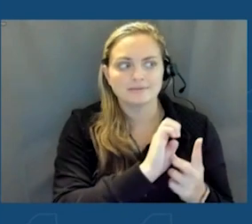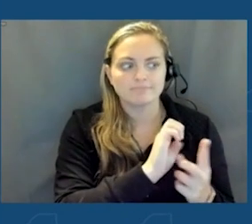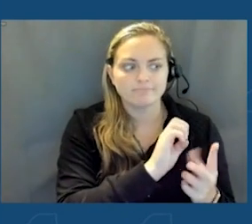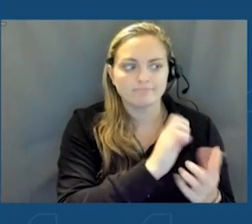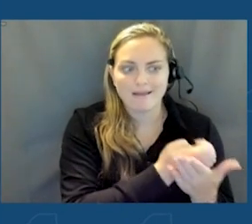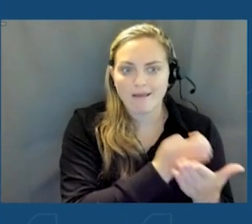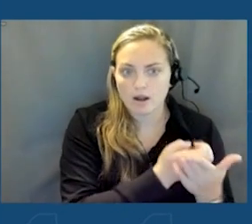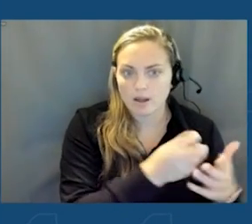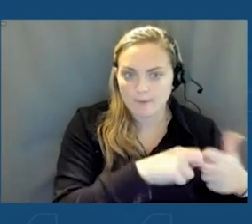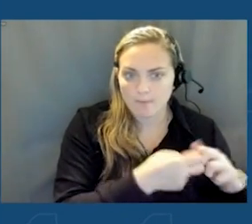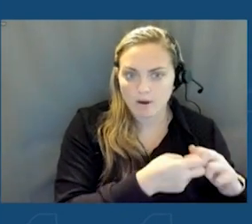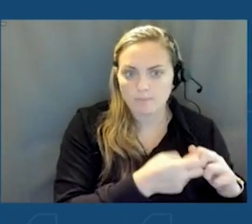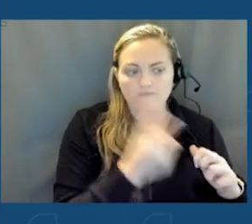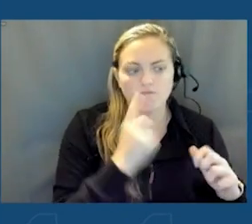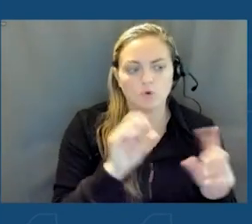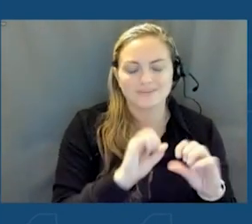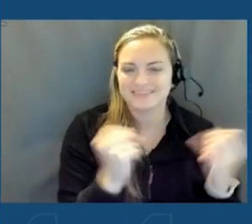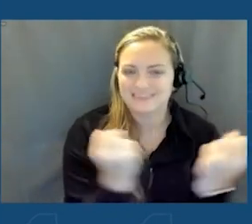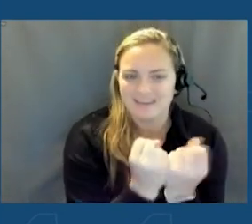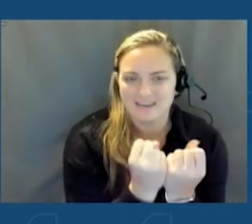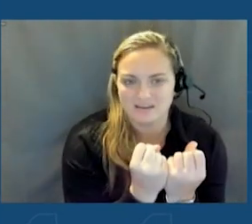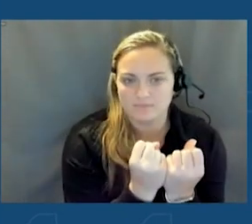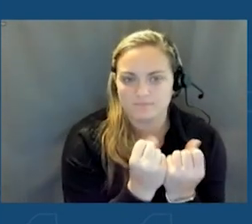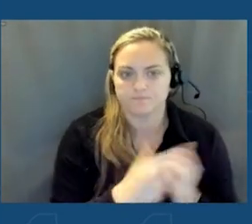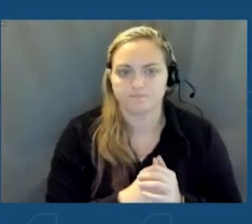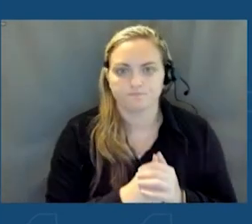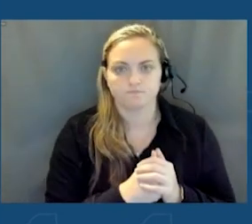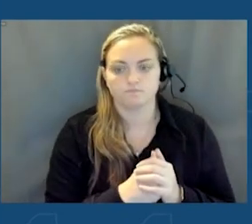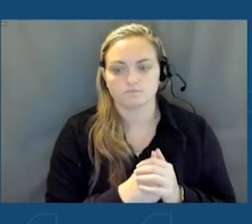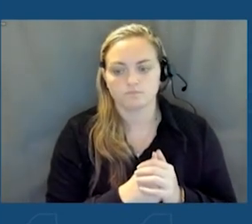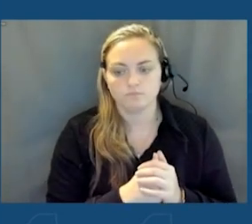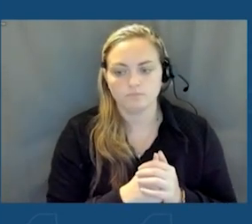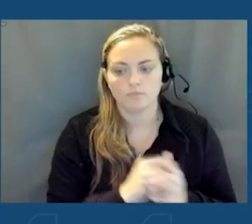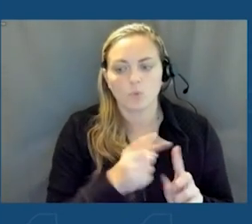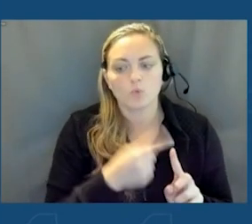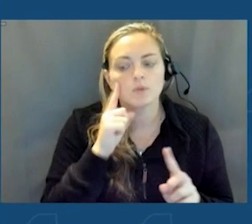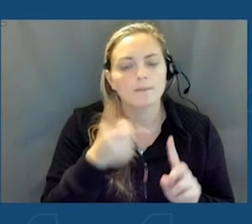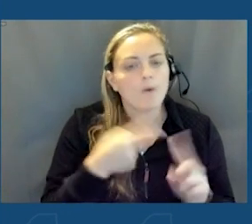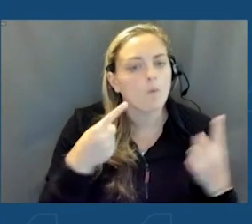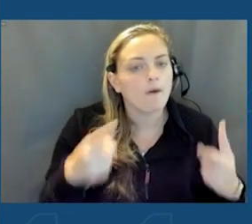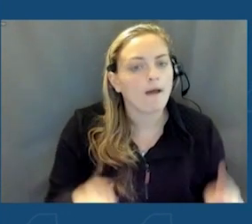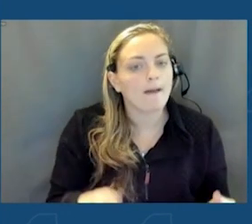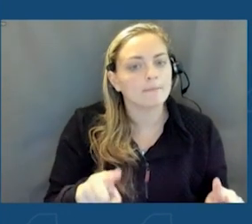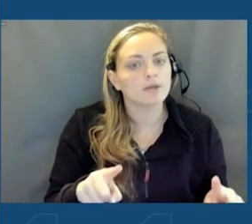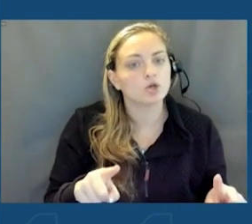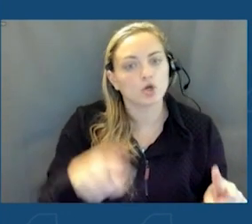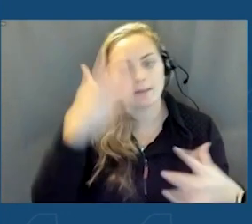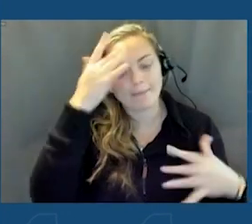our society. And when you think about what happened during the pandemic,